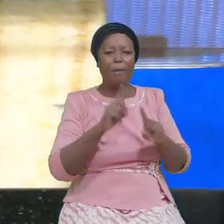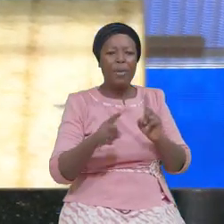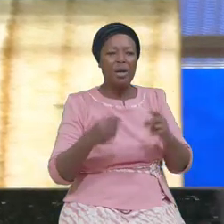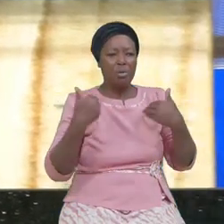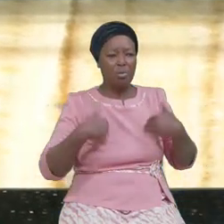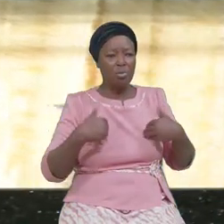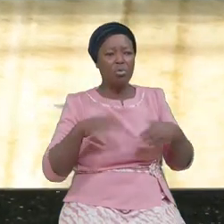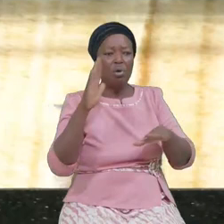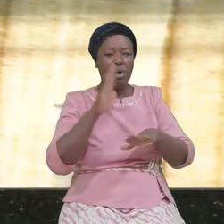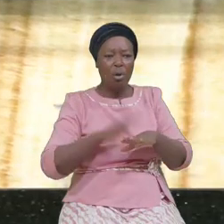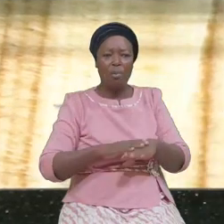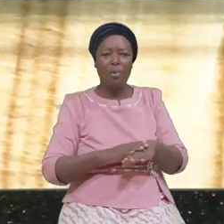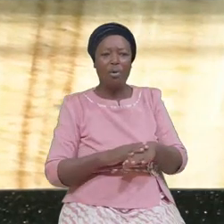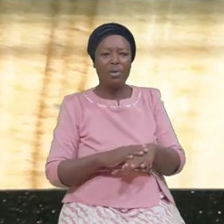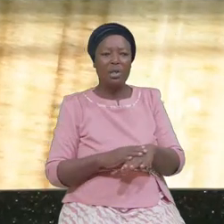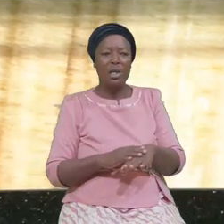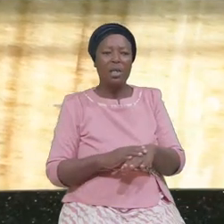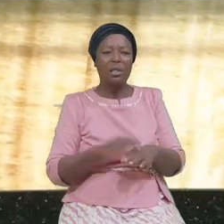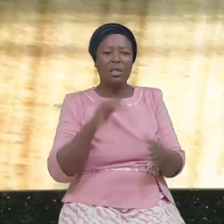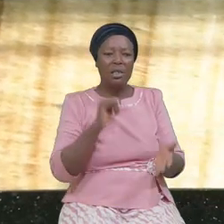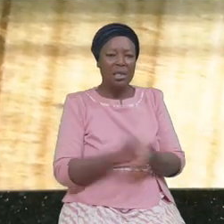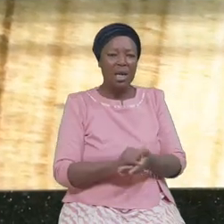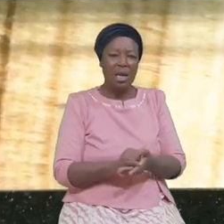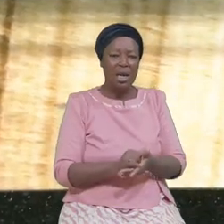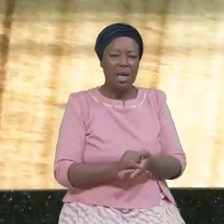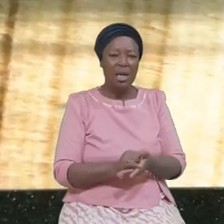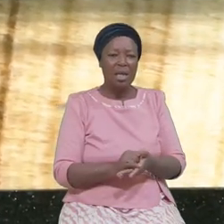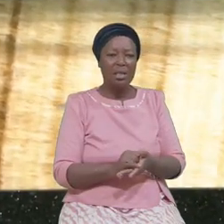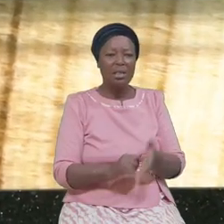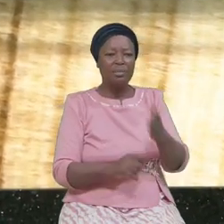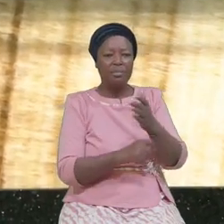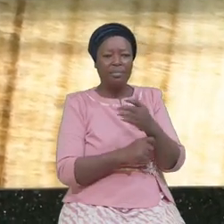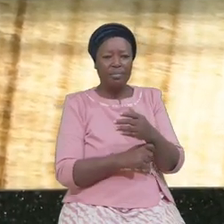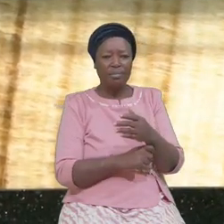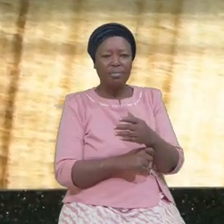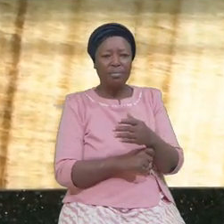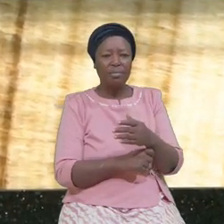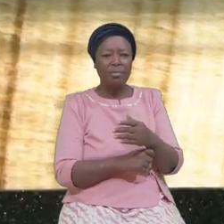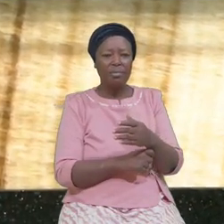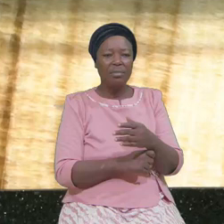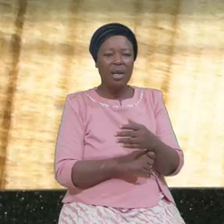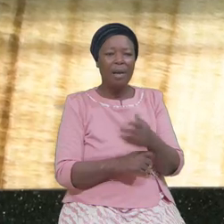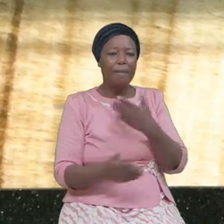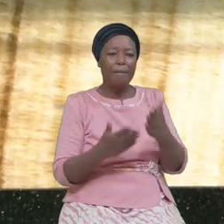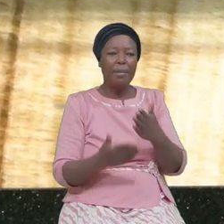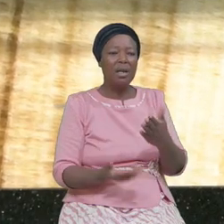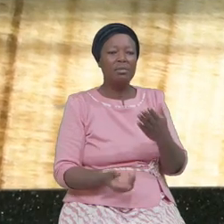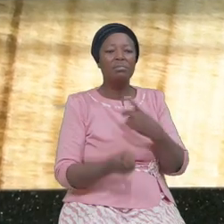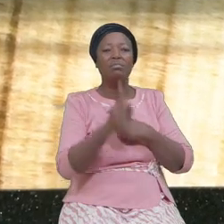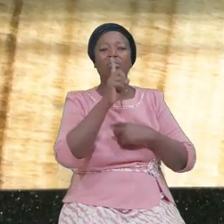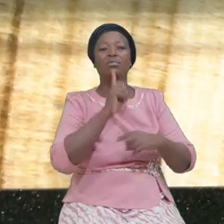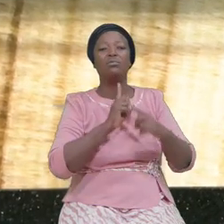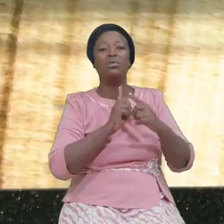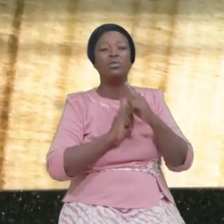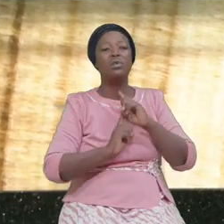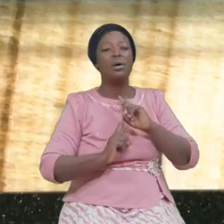closed upon that mortality might swallow up, might